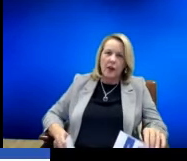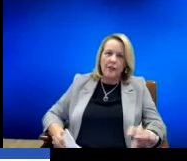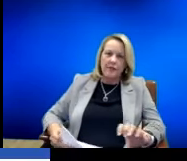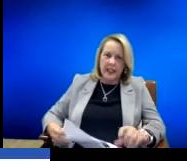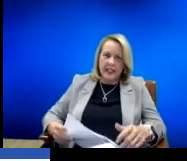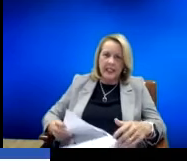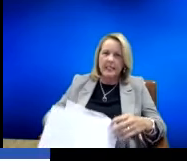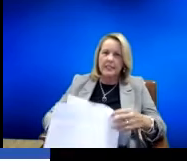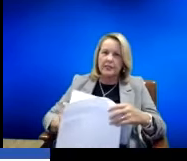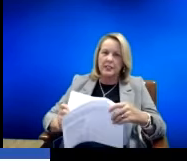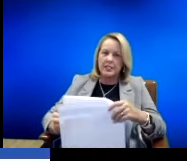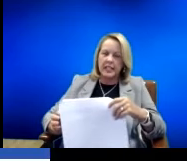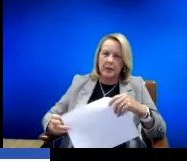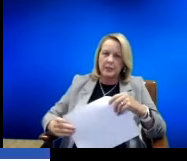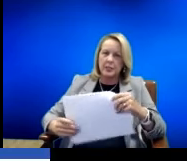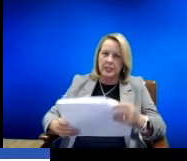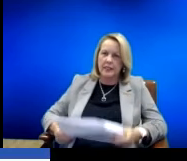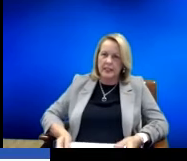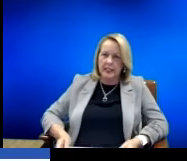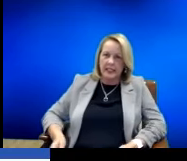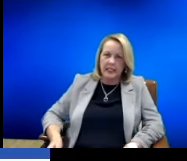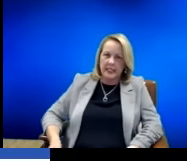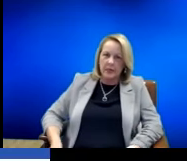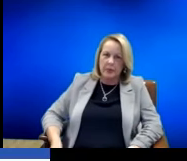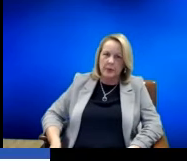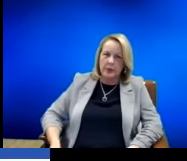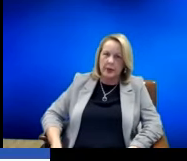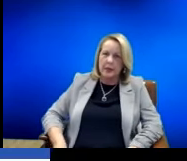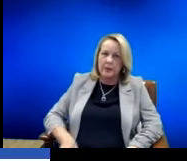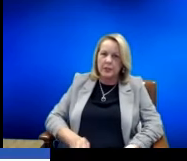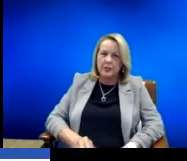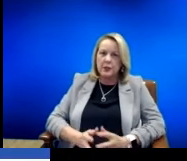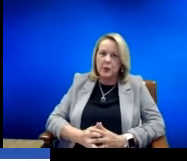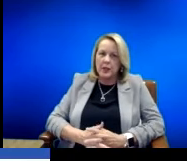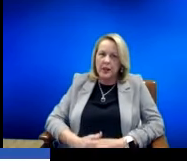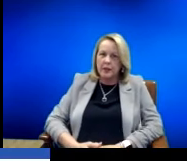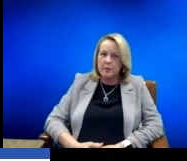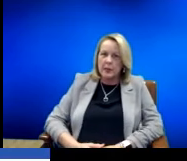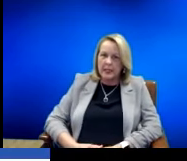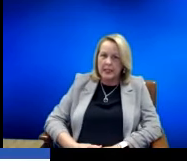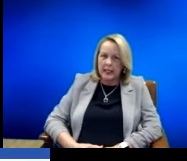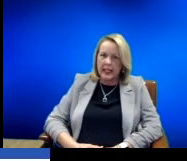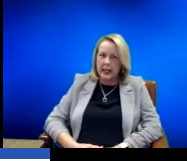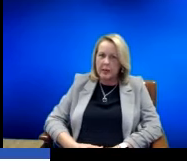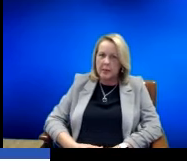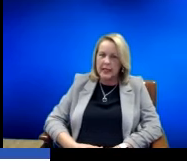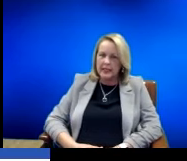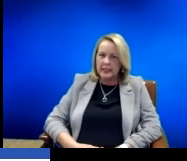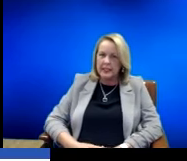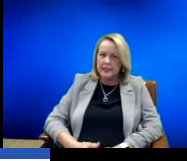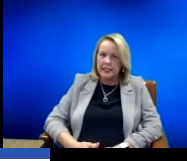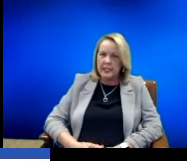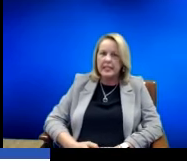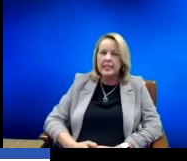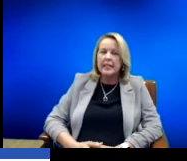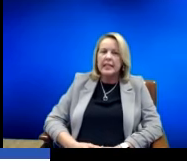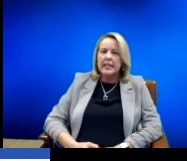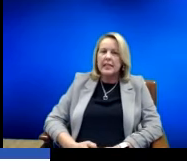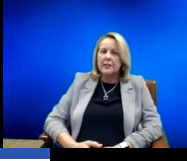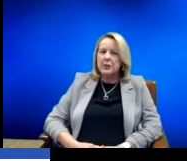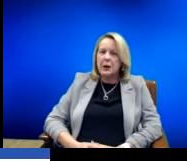There are fees for establishing a Texas ABLE program. There's a $4 monthly account maintenance